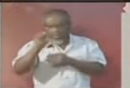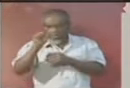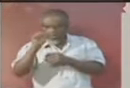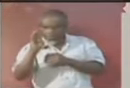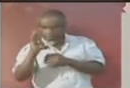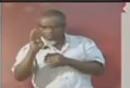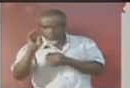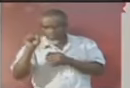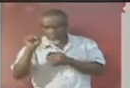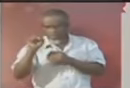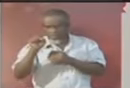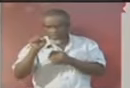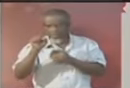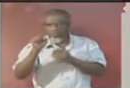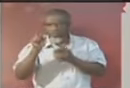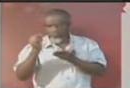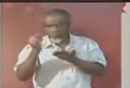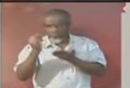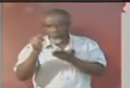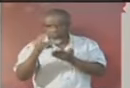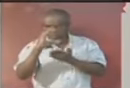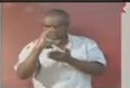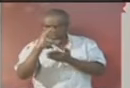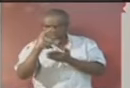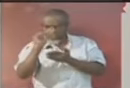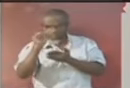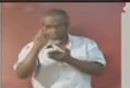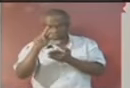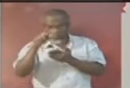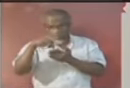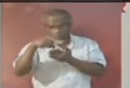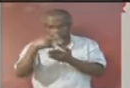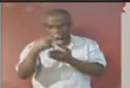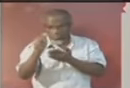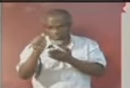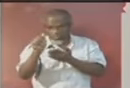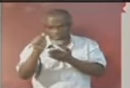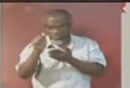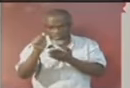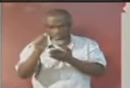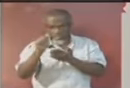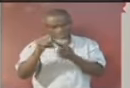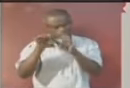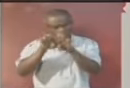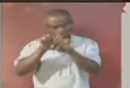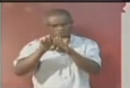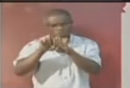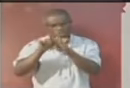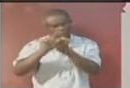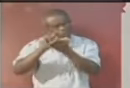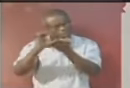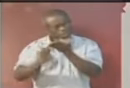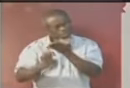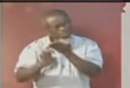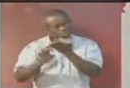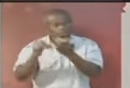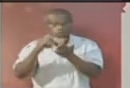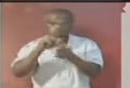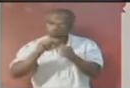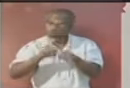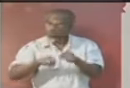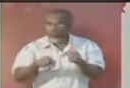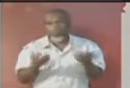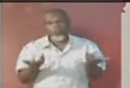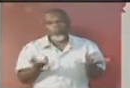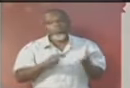For example, the Caribbean Public Health Agency would be down on a weekend, on a Sunday and a public holiday. So some of the figures would be a